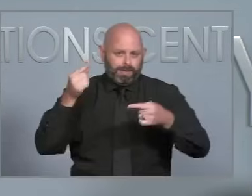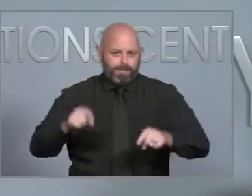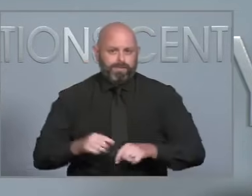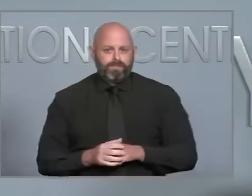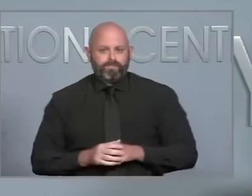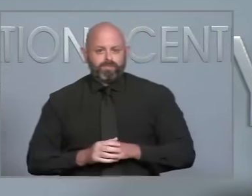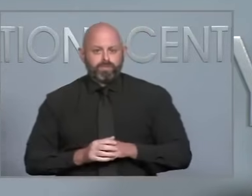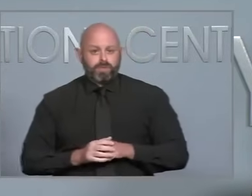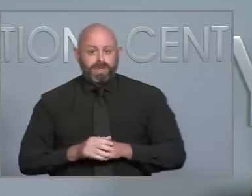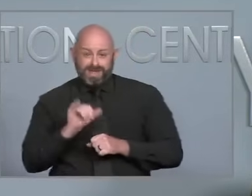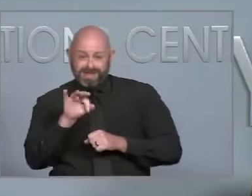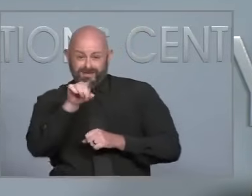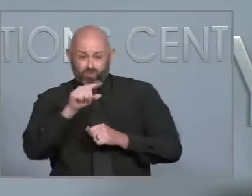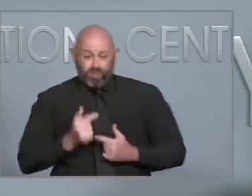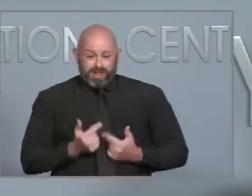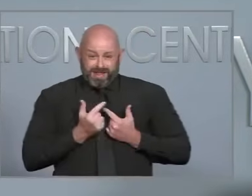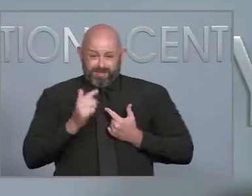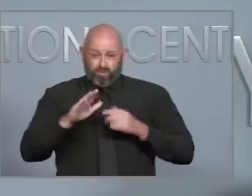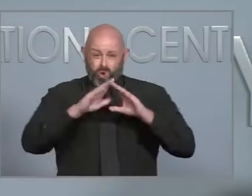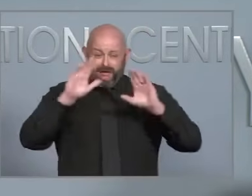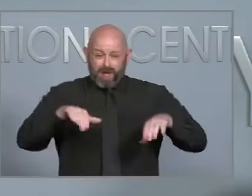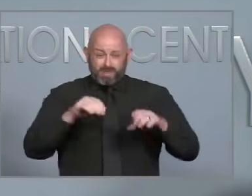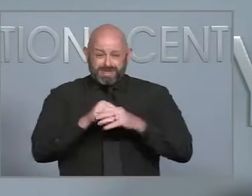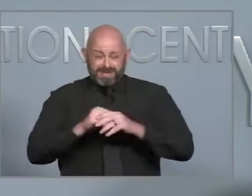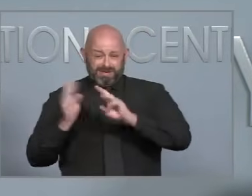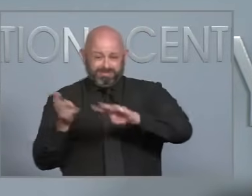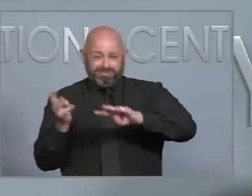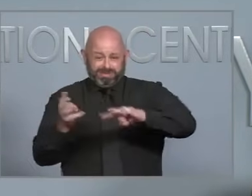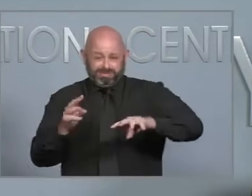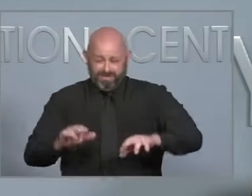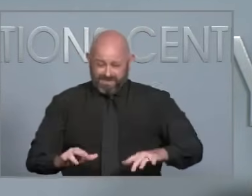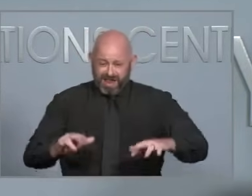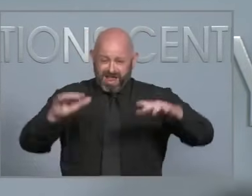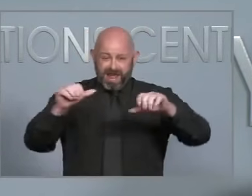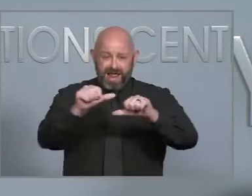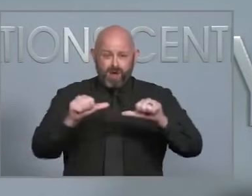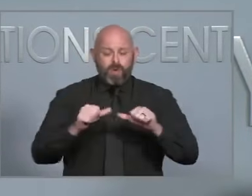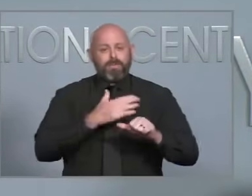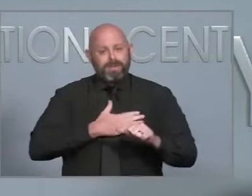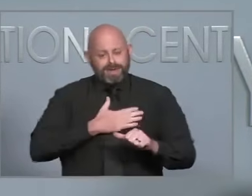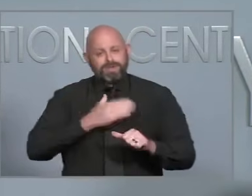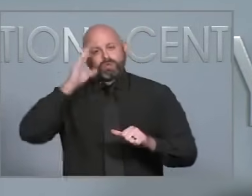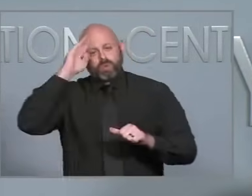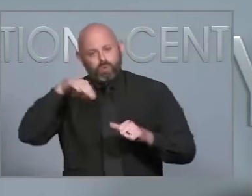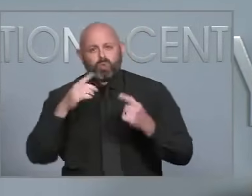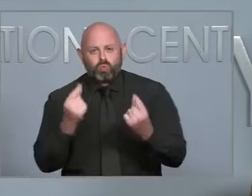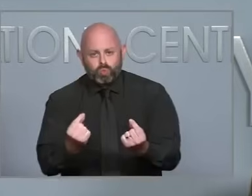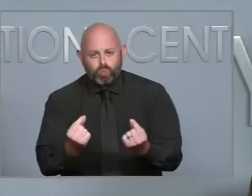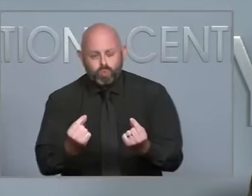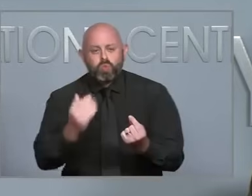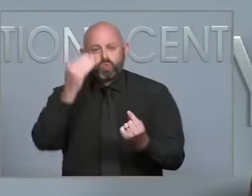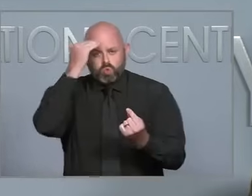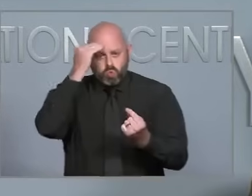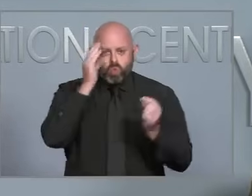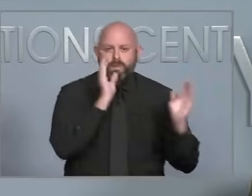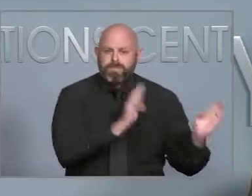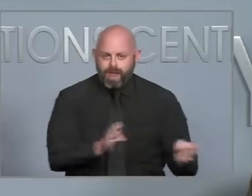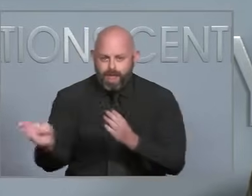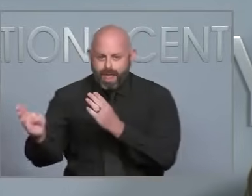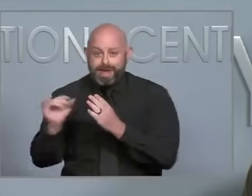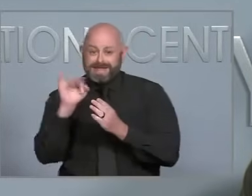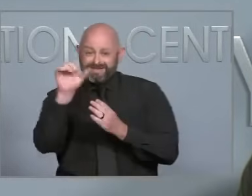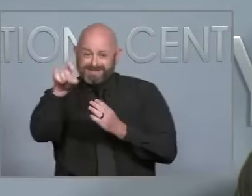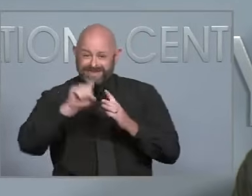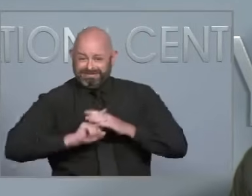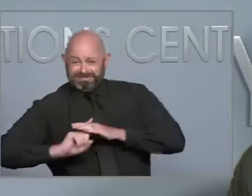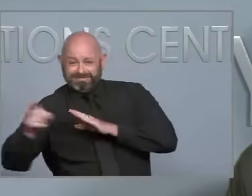are in flood-prone areas, please make sure you are informed, that you have a plan of action to quickly evacuate if necessary, and